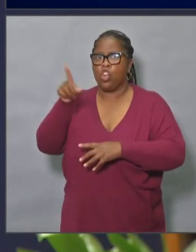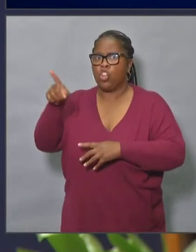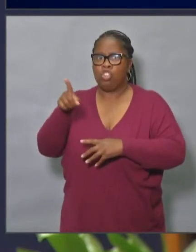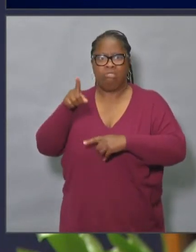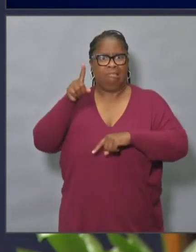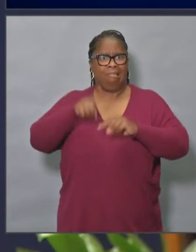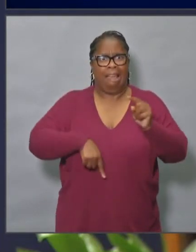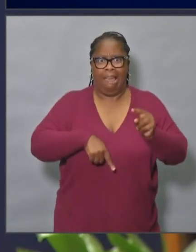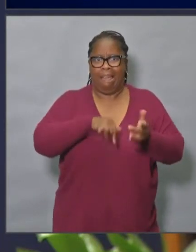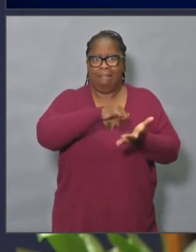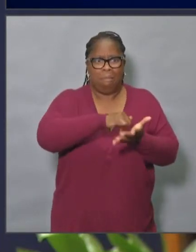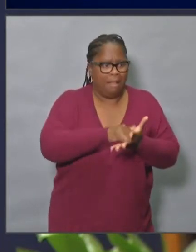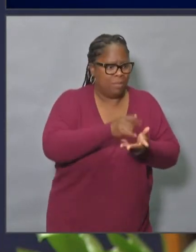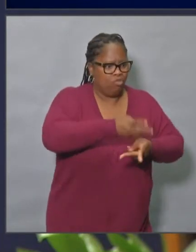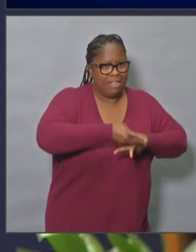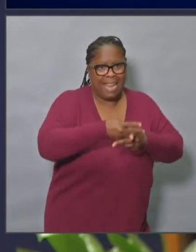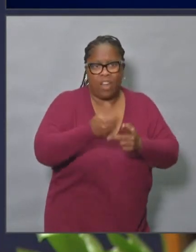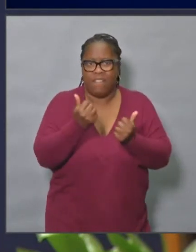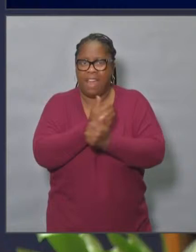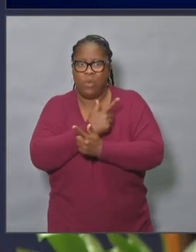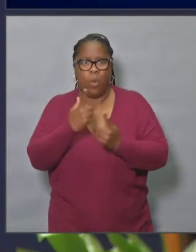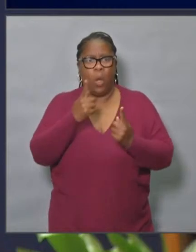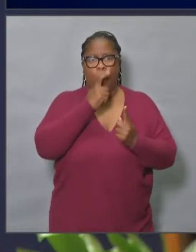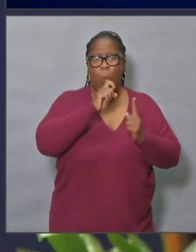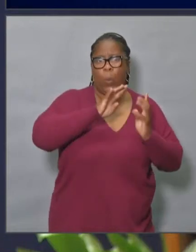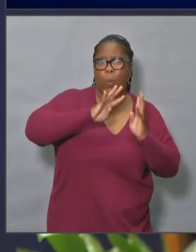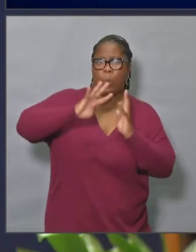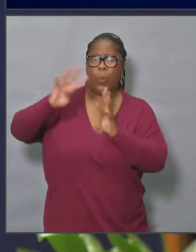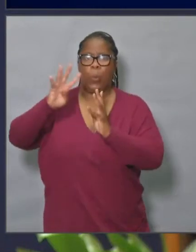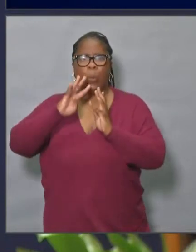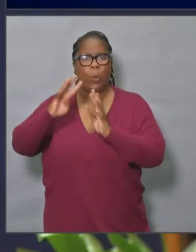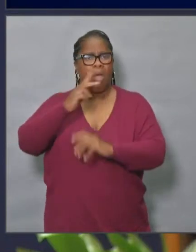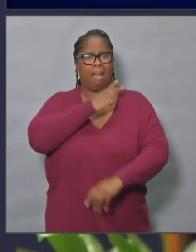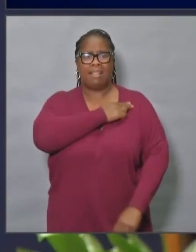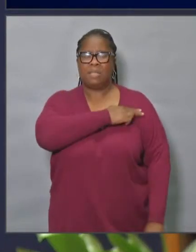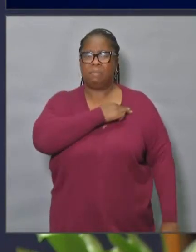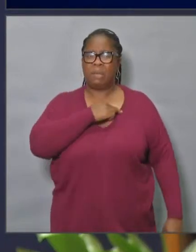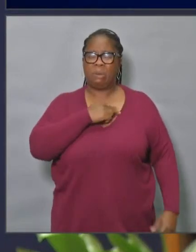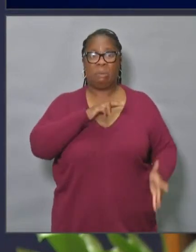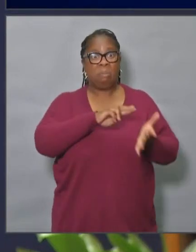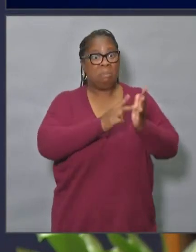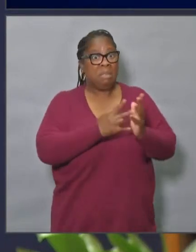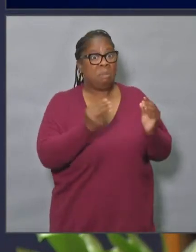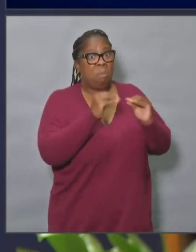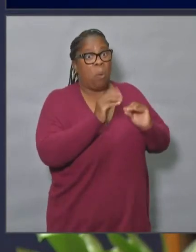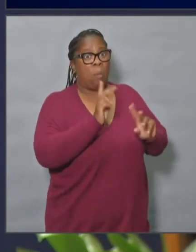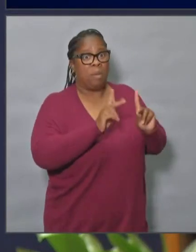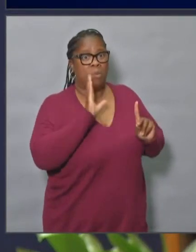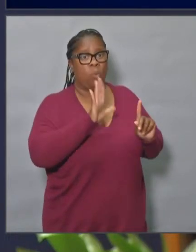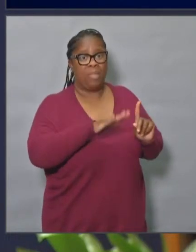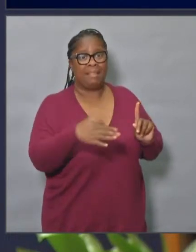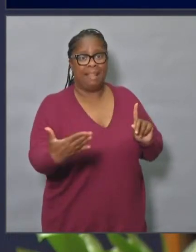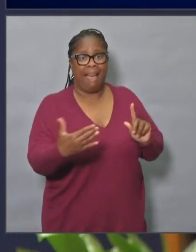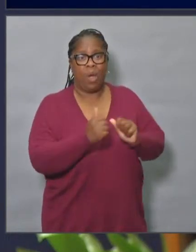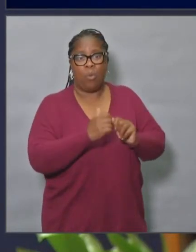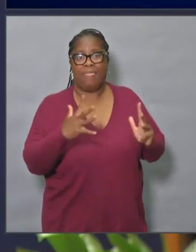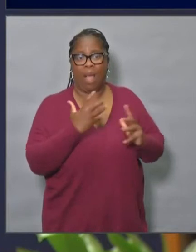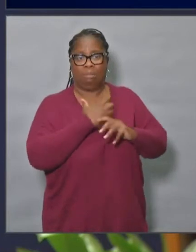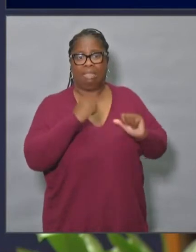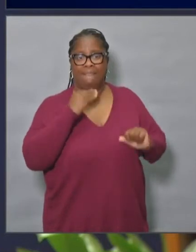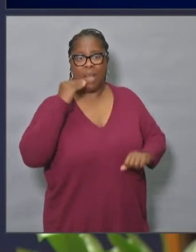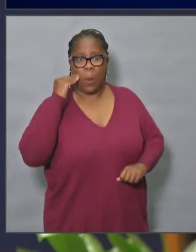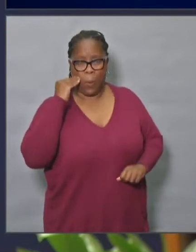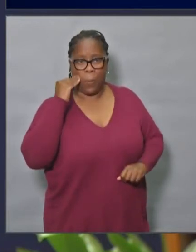care for all of the individuals that needed hospital-level services, and many more individuals would have died. While